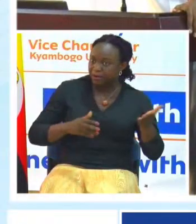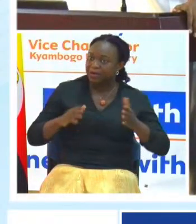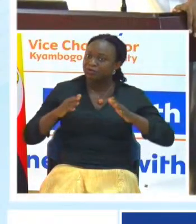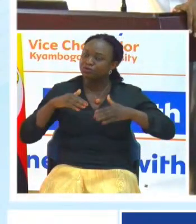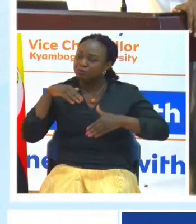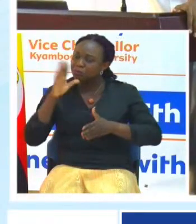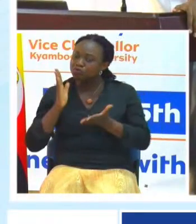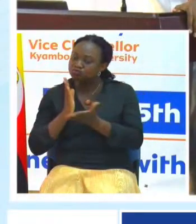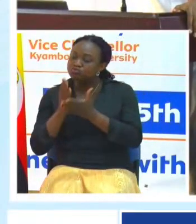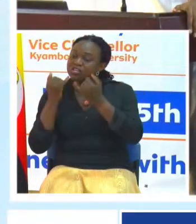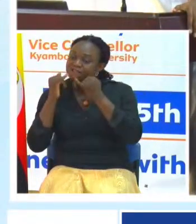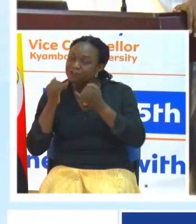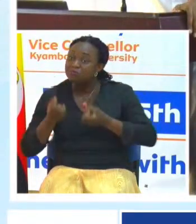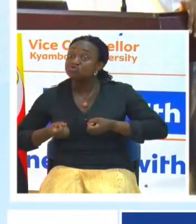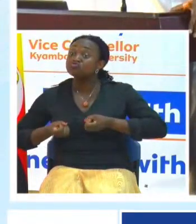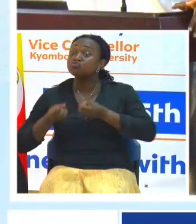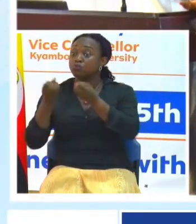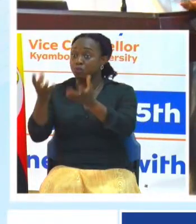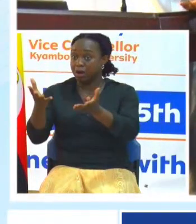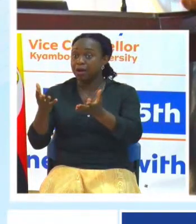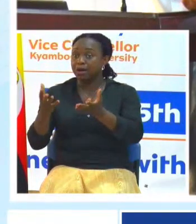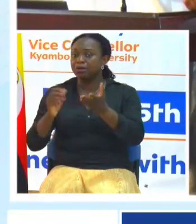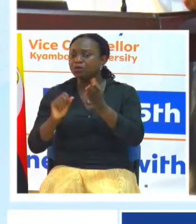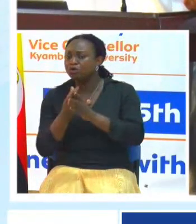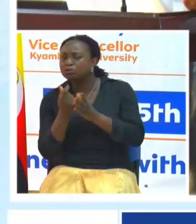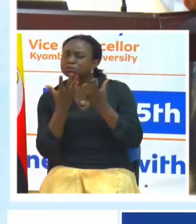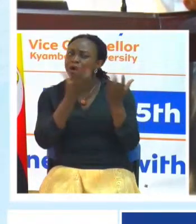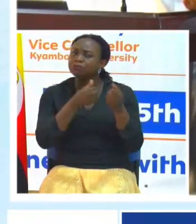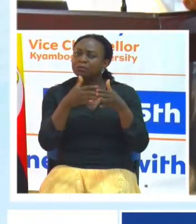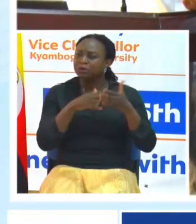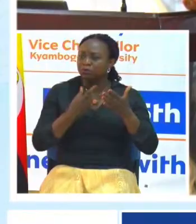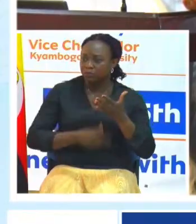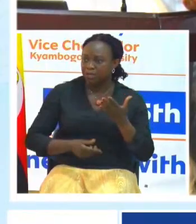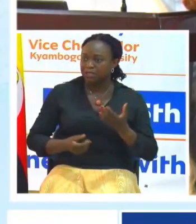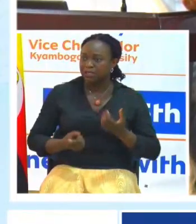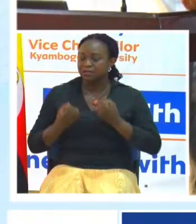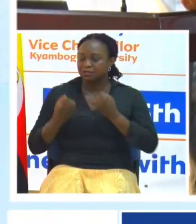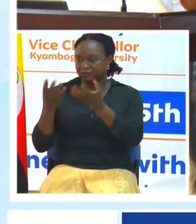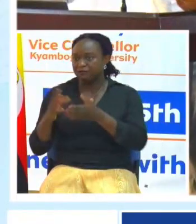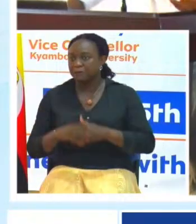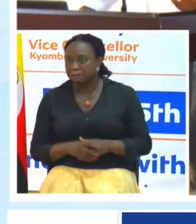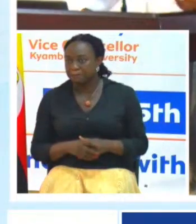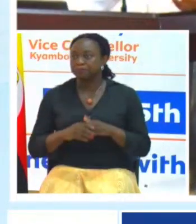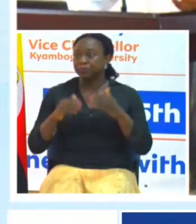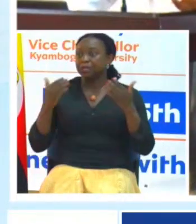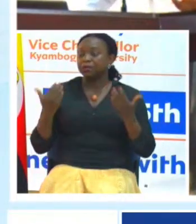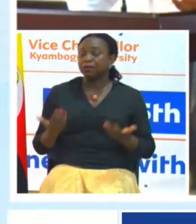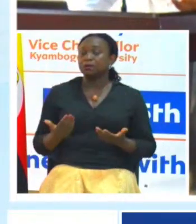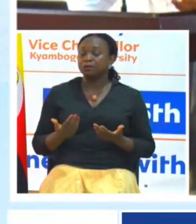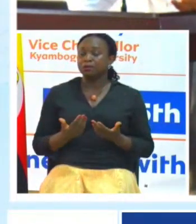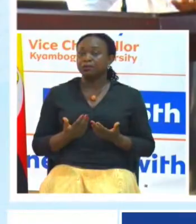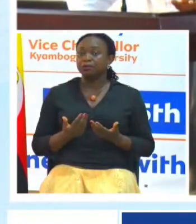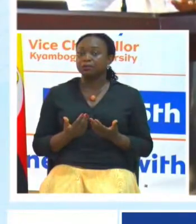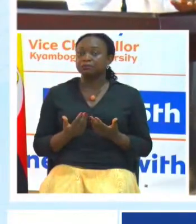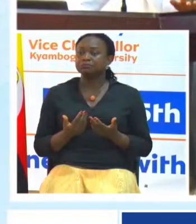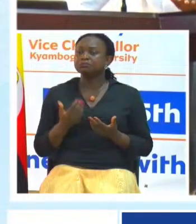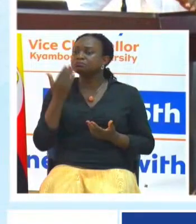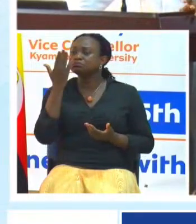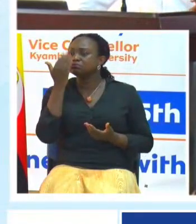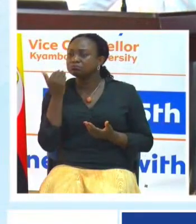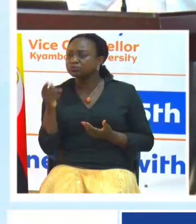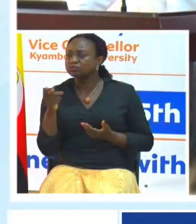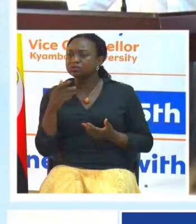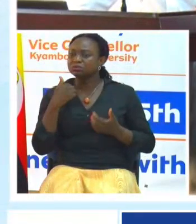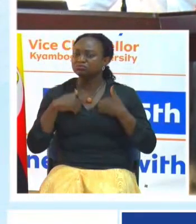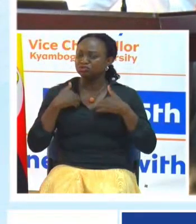accurate, comprehensive and current information on the study opportunities in the United States. So to begin with, why would you